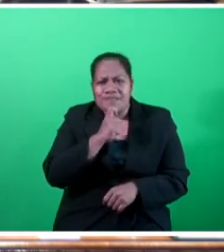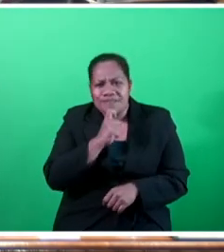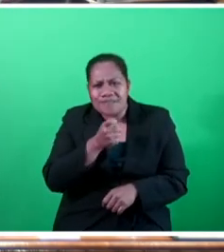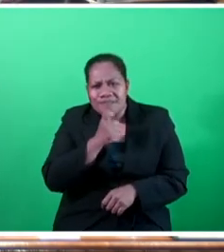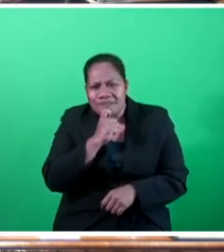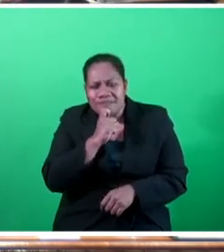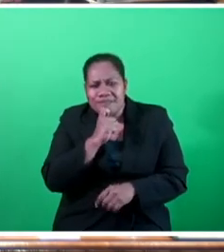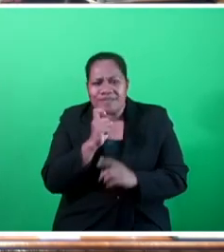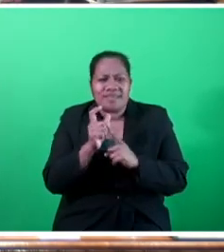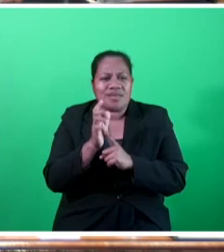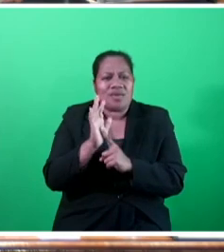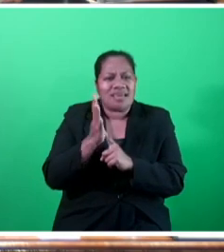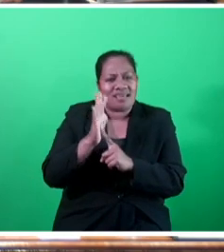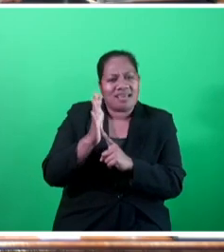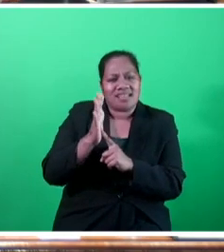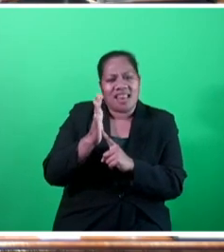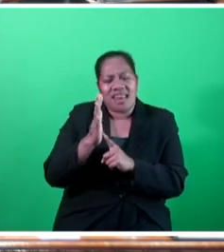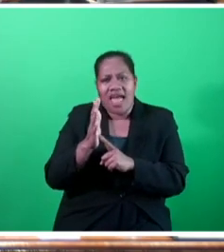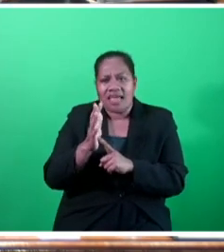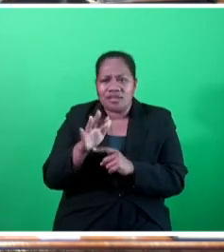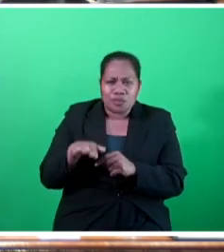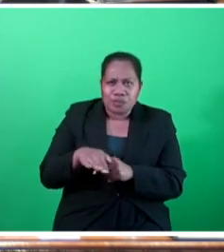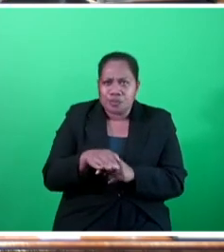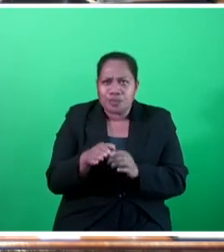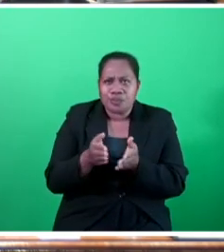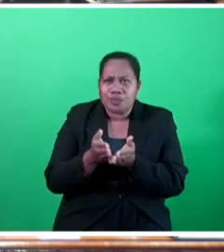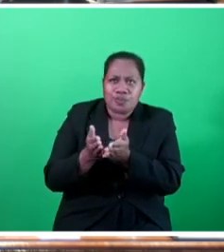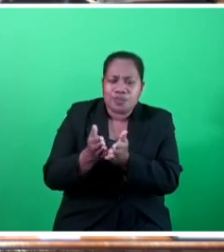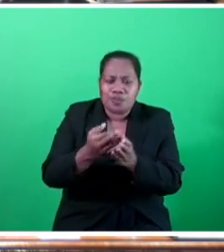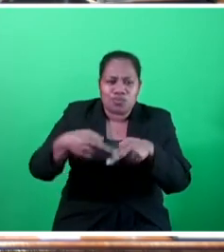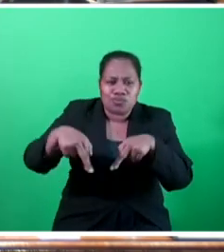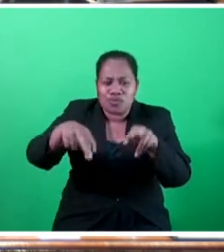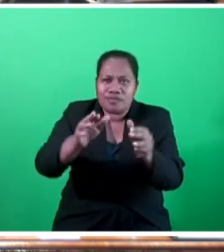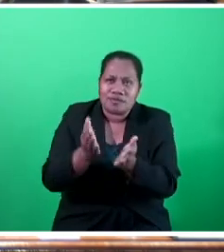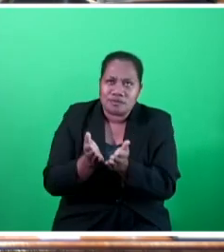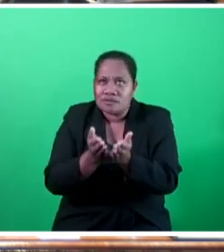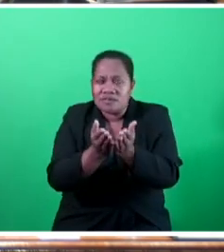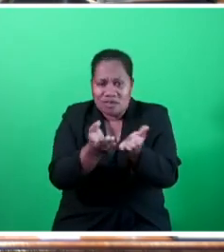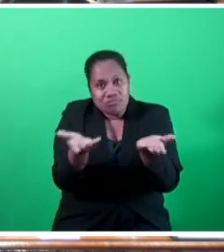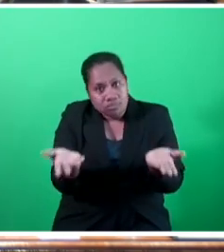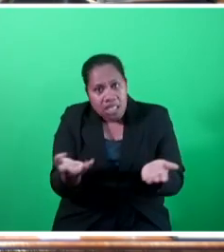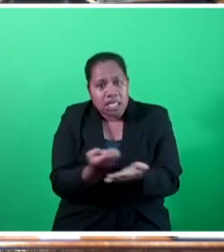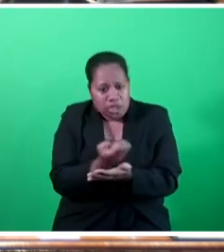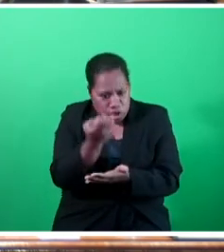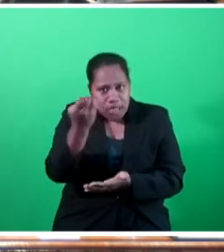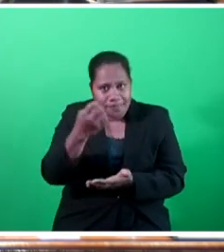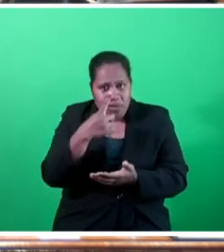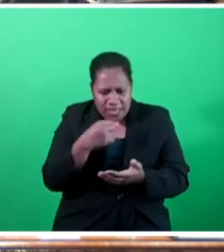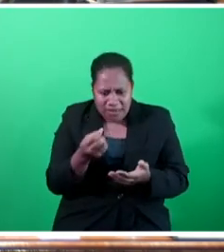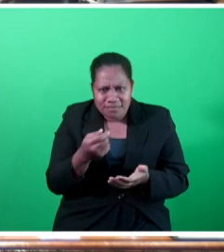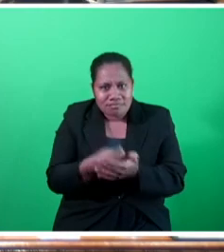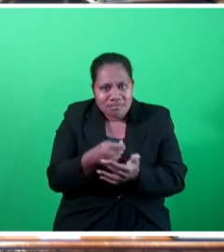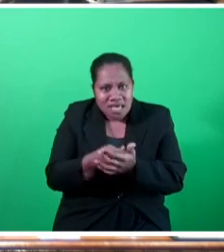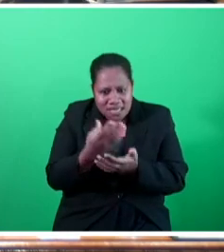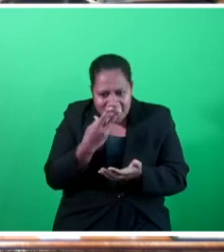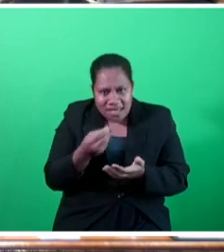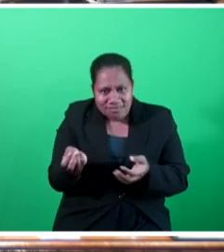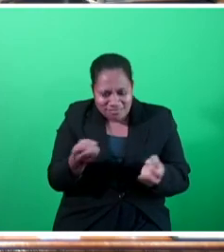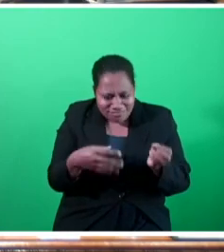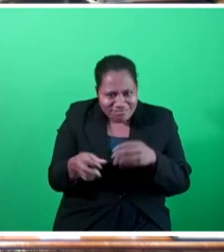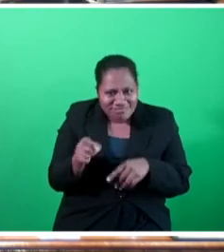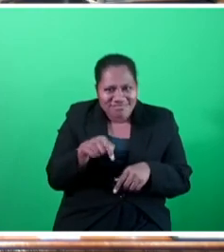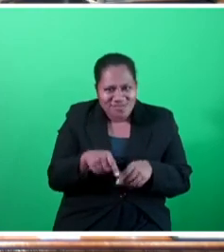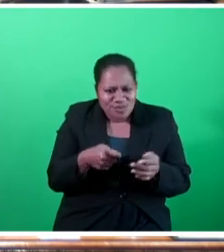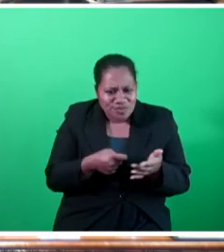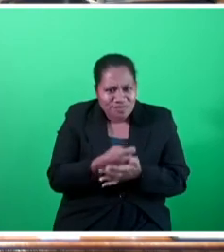major cities in the world, you'll have that. It's an economic activity. And Fiji is a tourism country. 38% of our